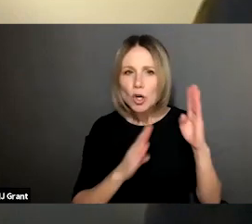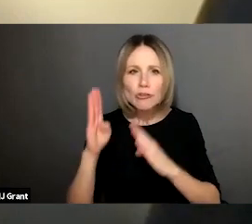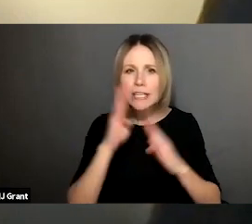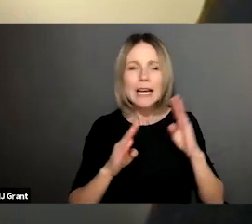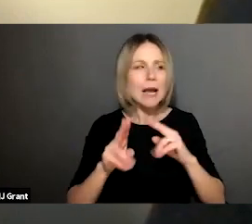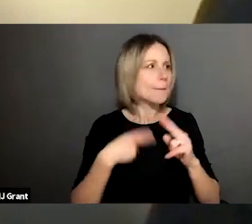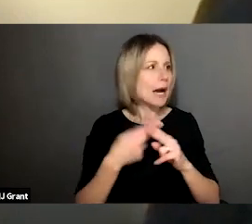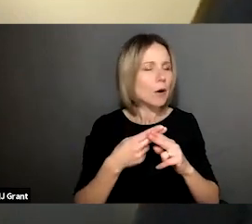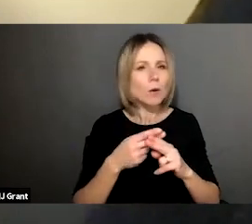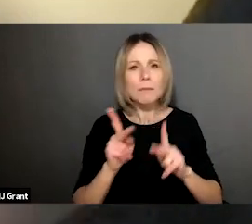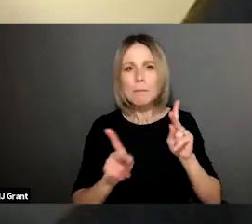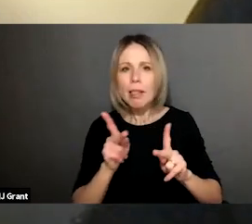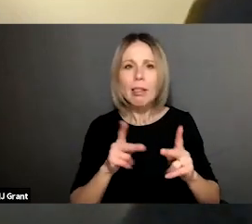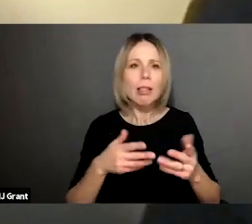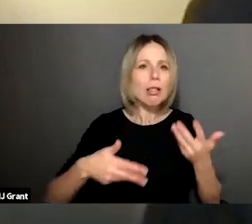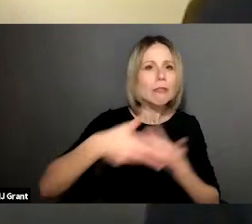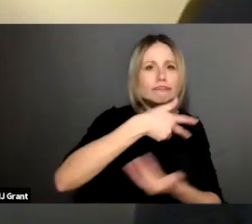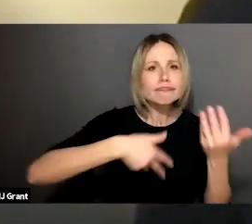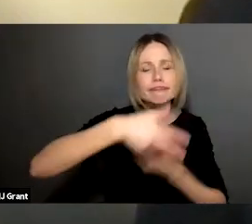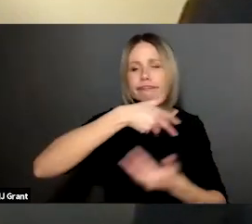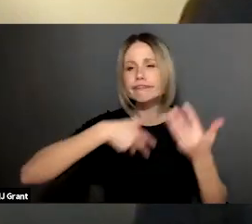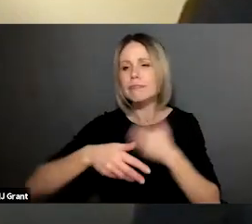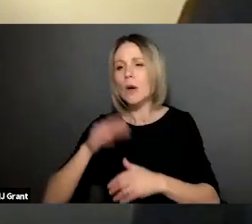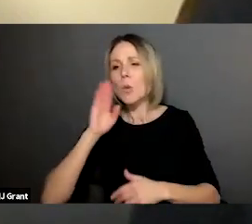other people. It'll be summertime.